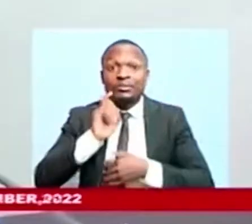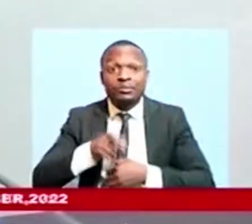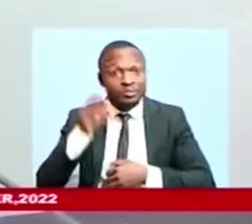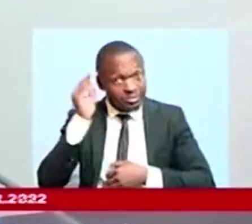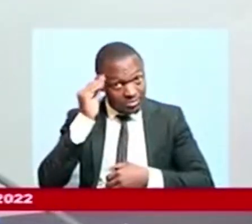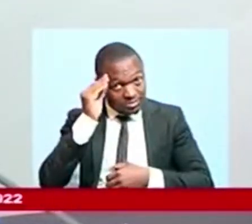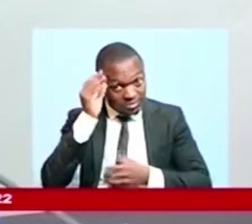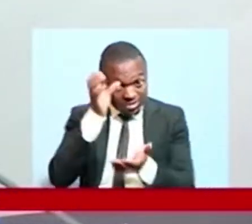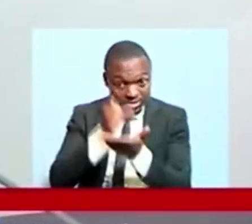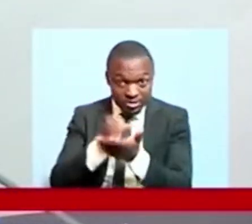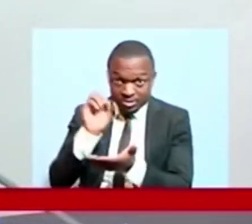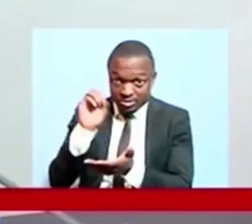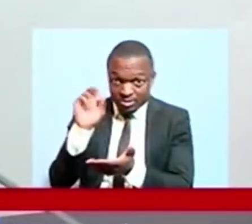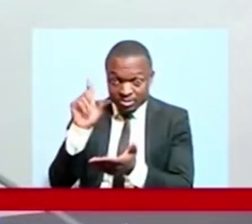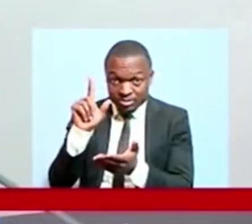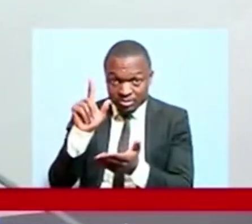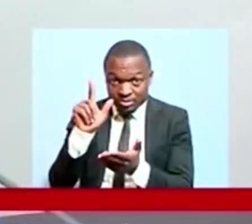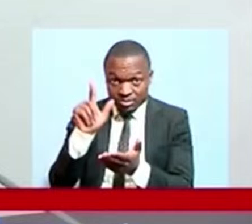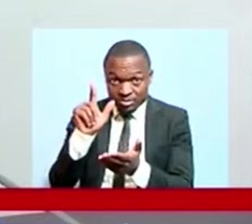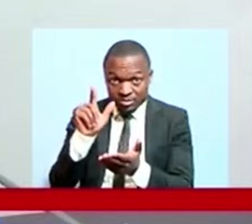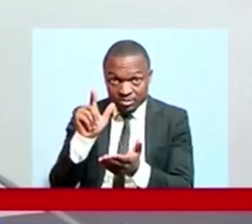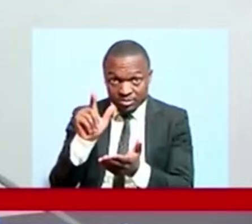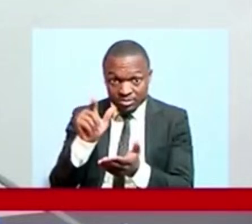12, Director of Works. Yes.